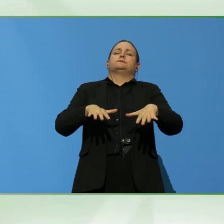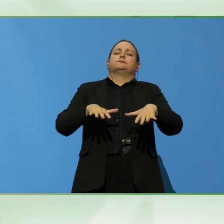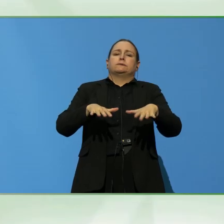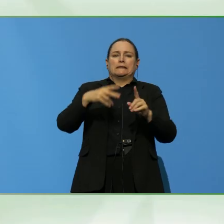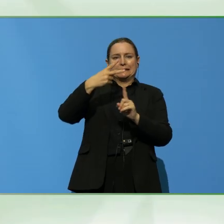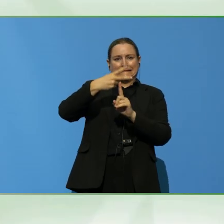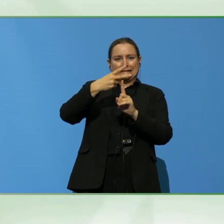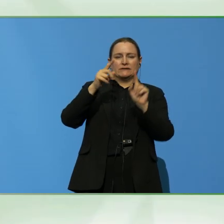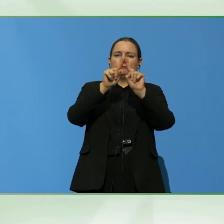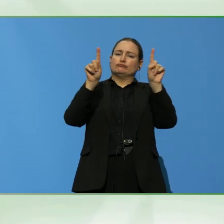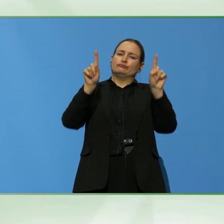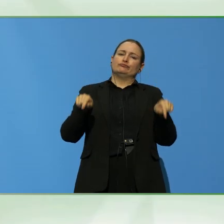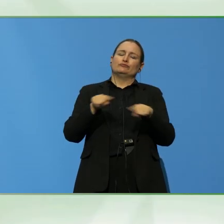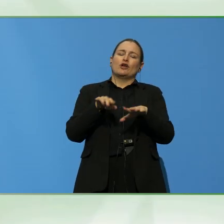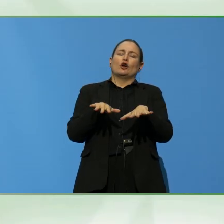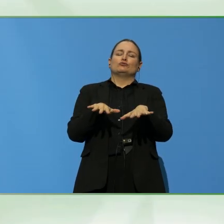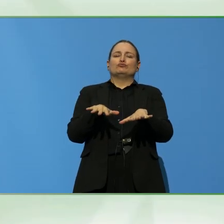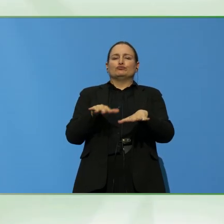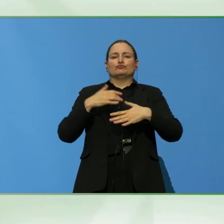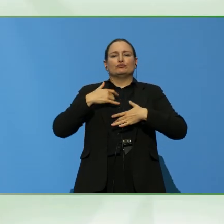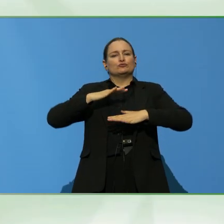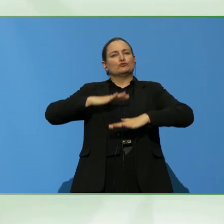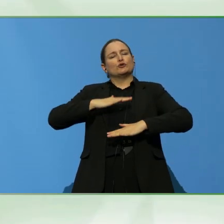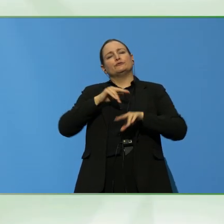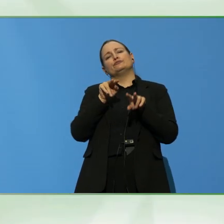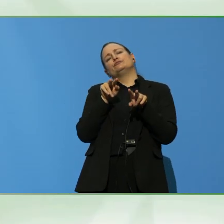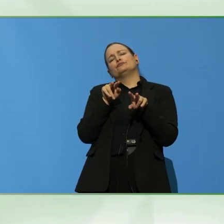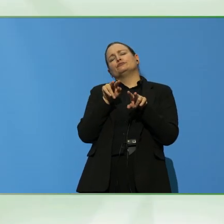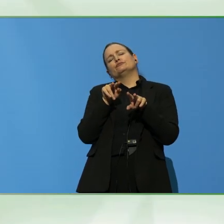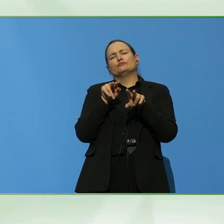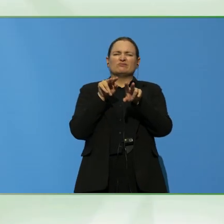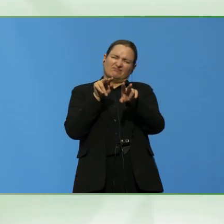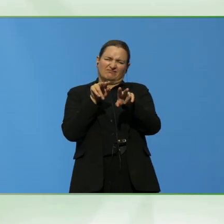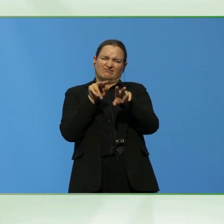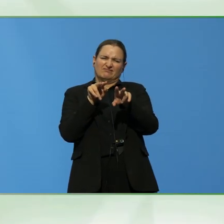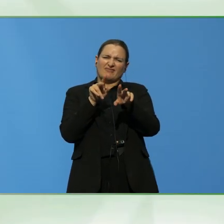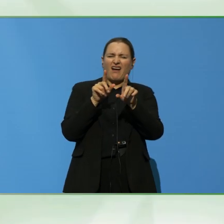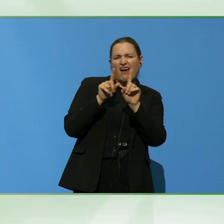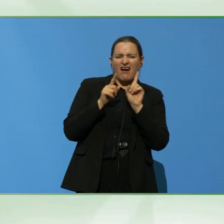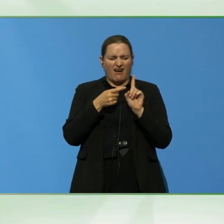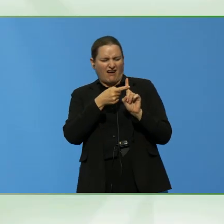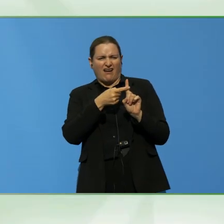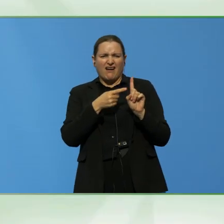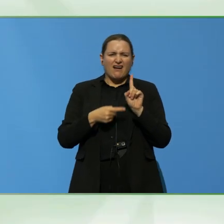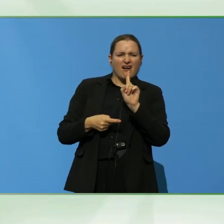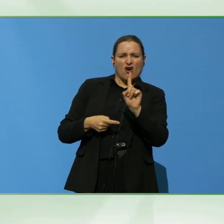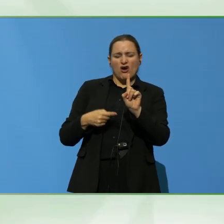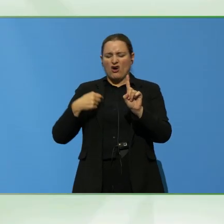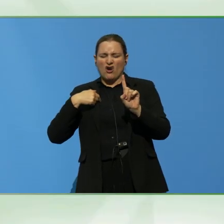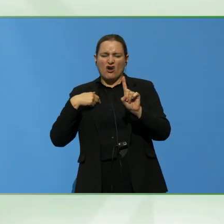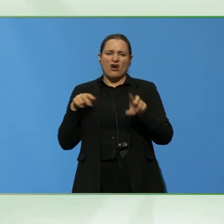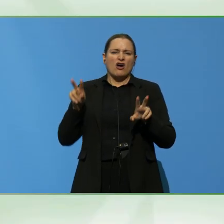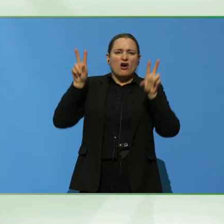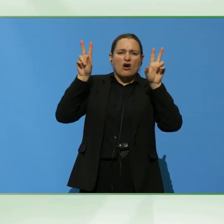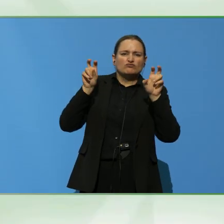big screens in cinemas, and asking ourselves authentic casting. And I think we've all seen movies where disability has